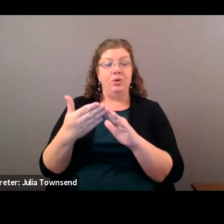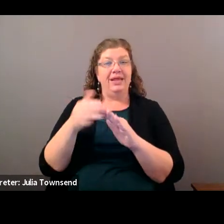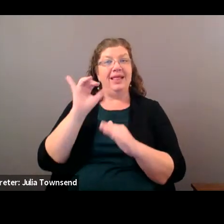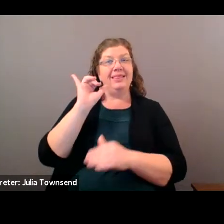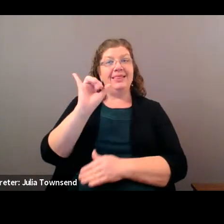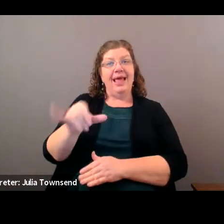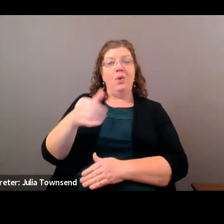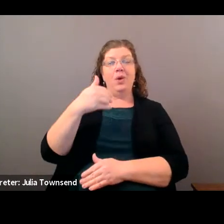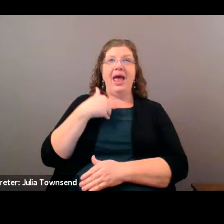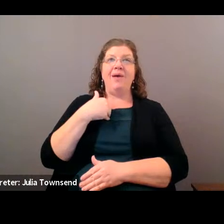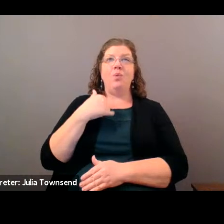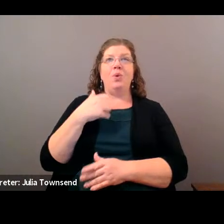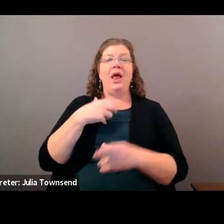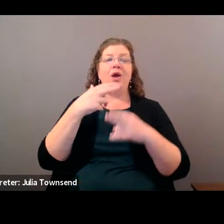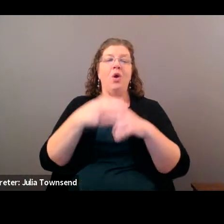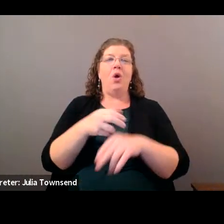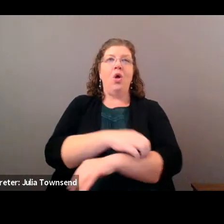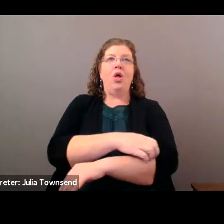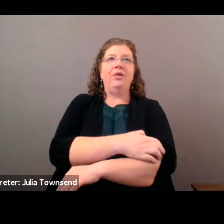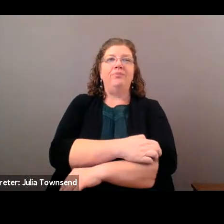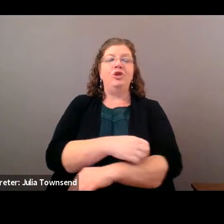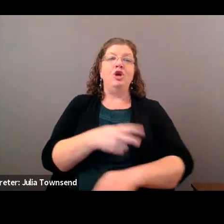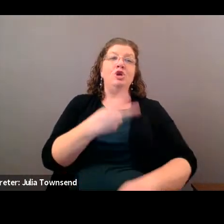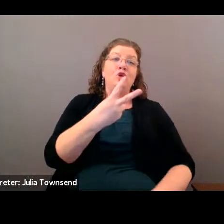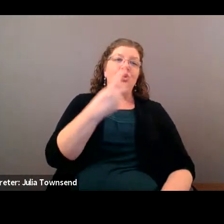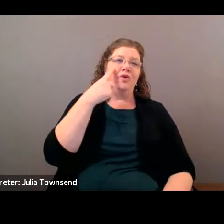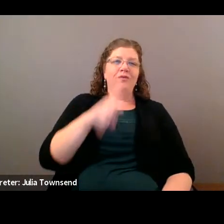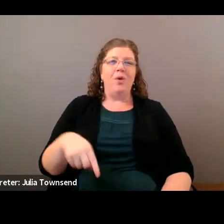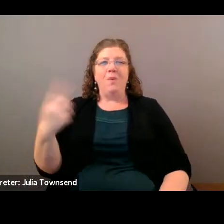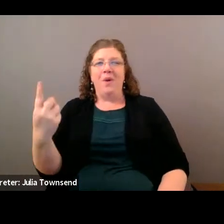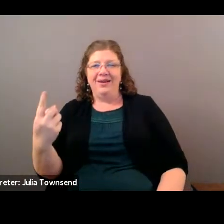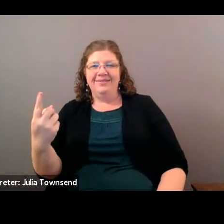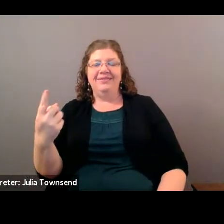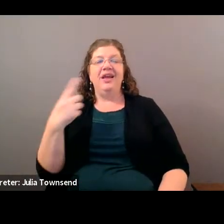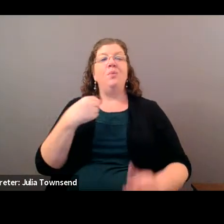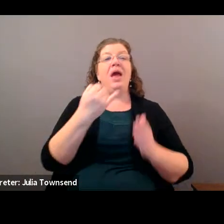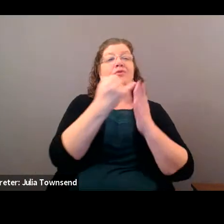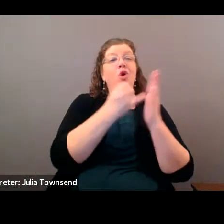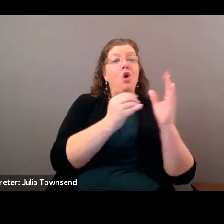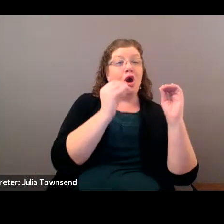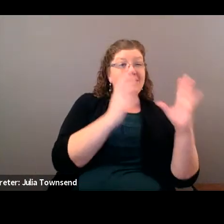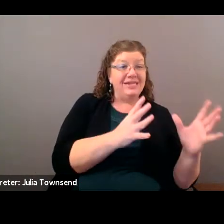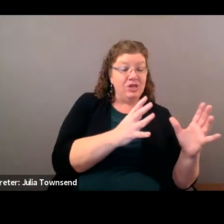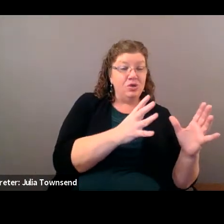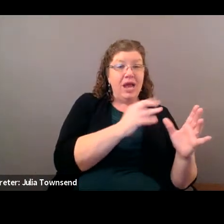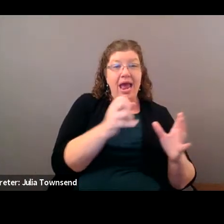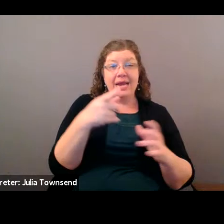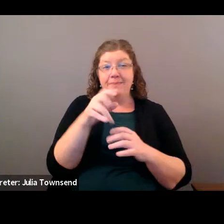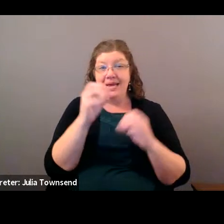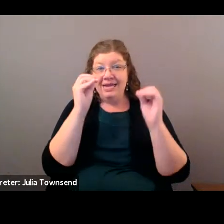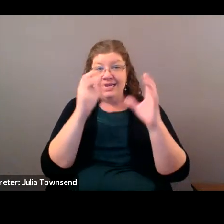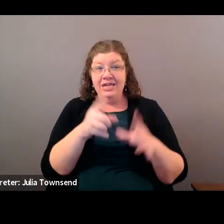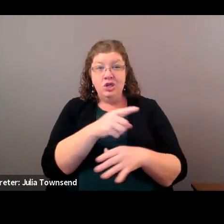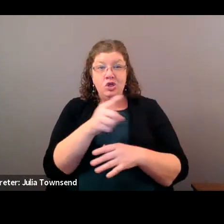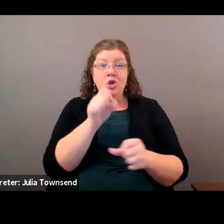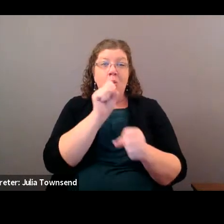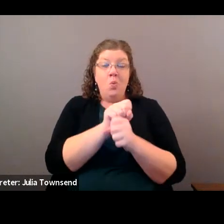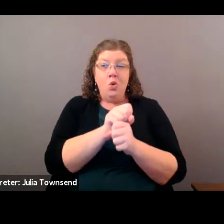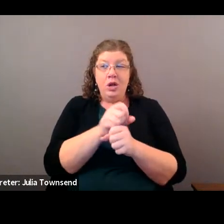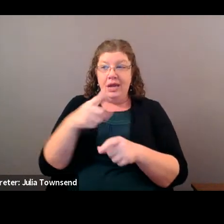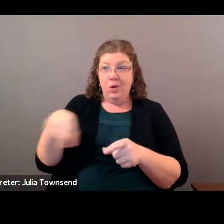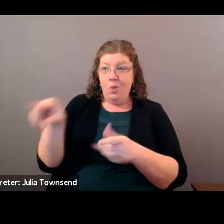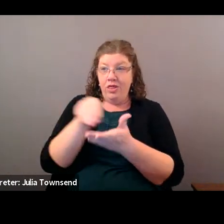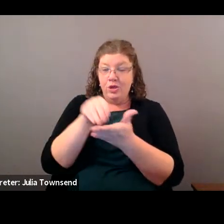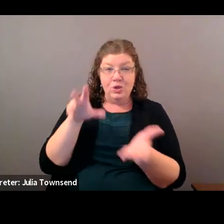it's like what I call the 2-for-1, which is we have our arts teachers and the PE teachers working with the students,